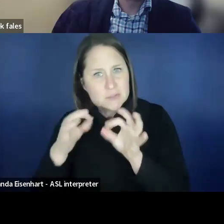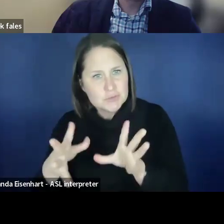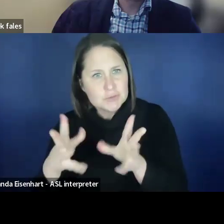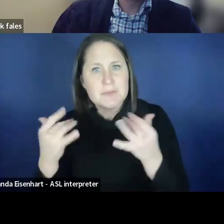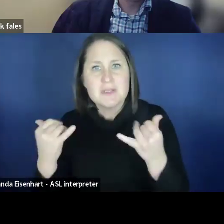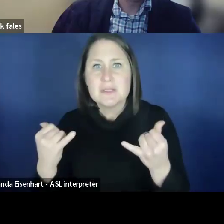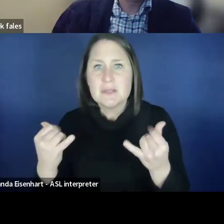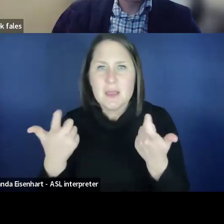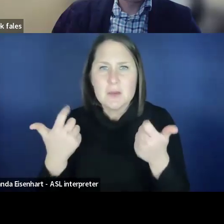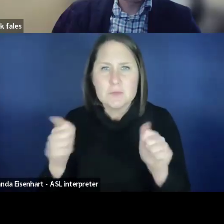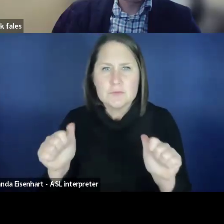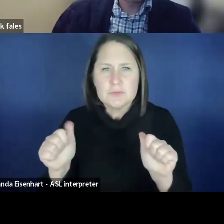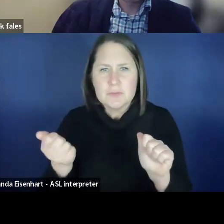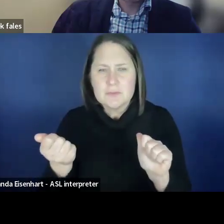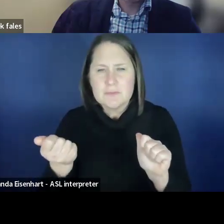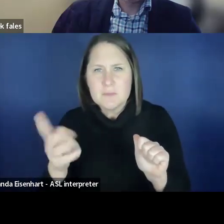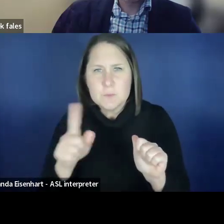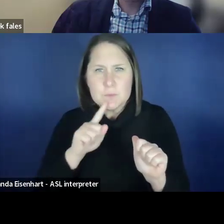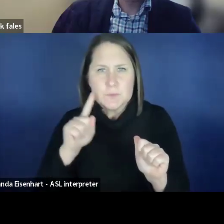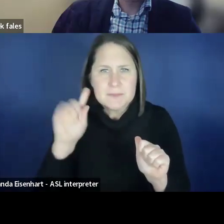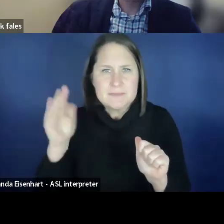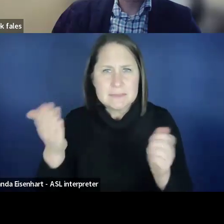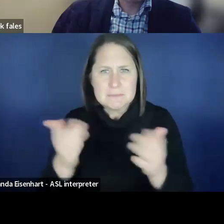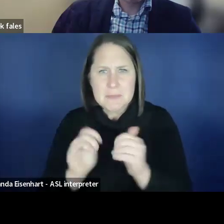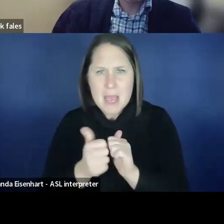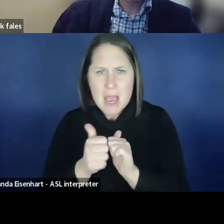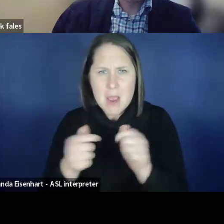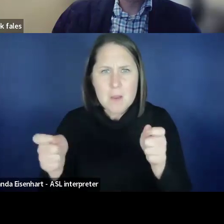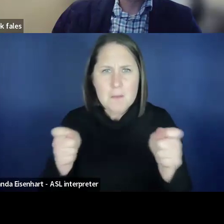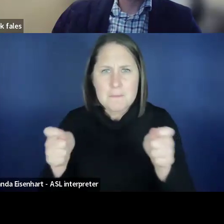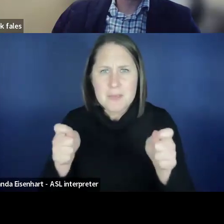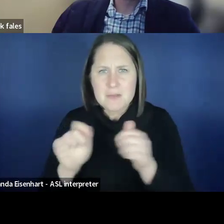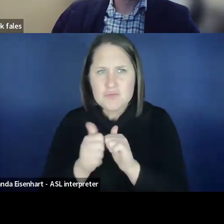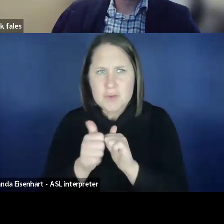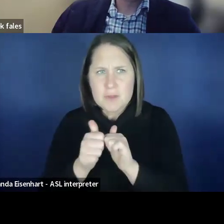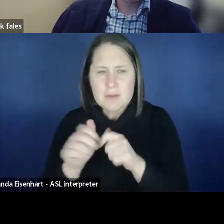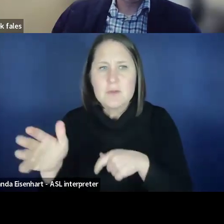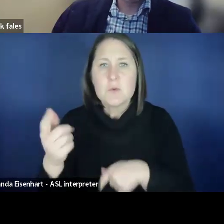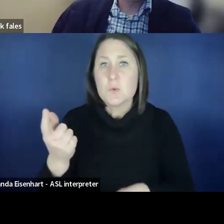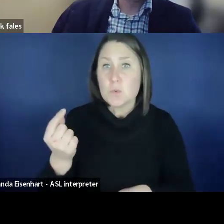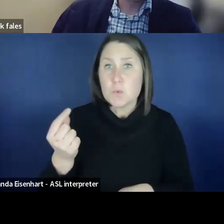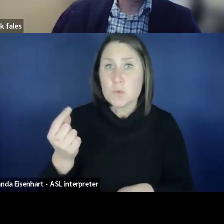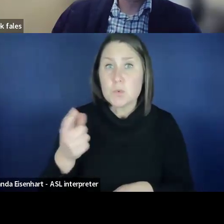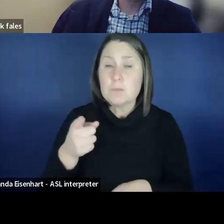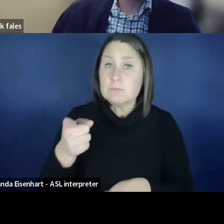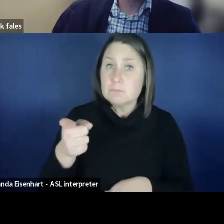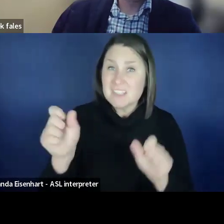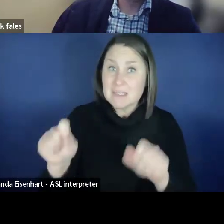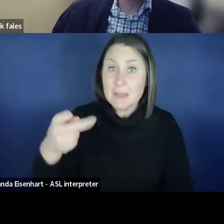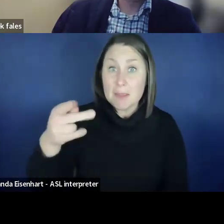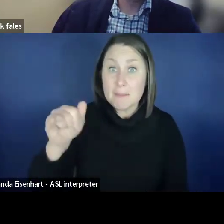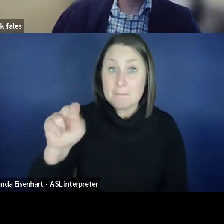So we have a couple of deaf folks. So how do we do that? Yeah, so the person can pin